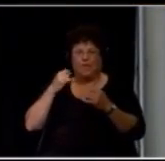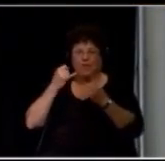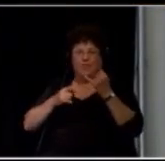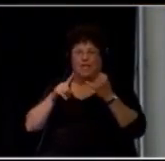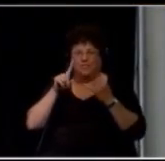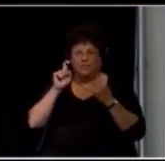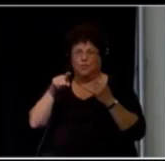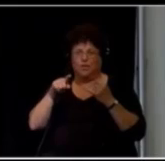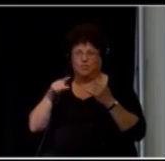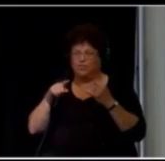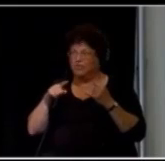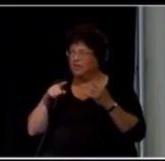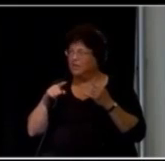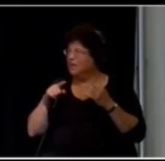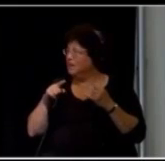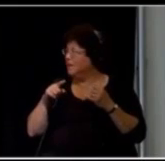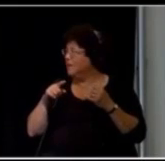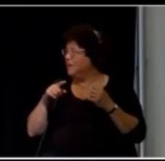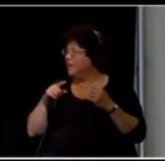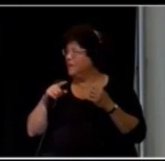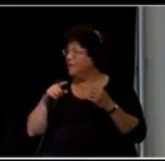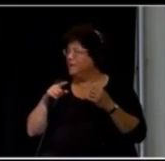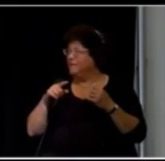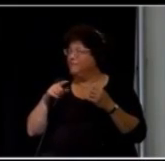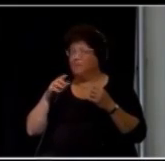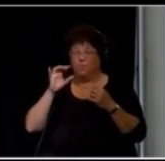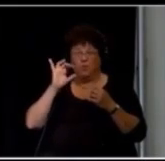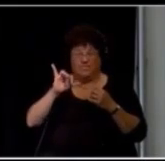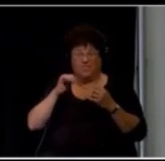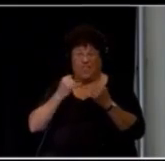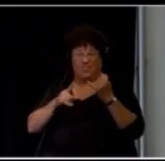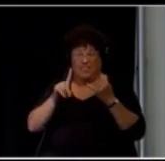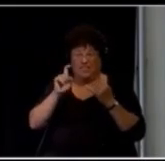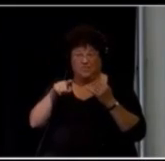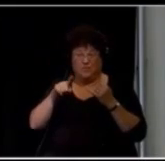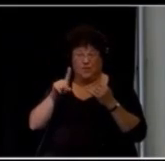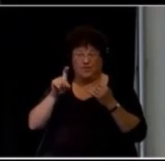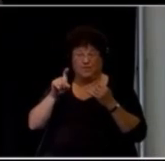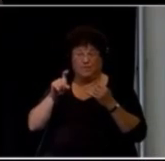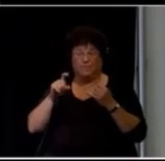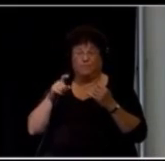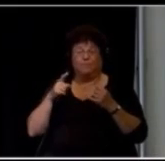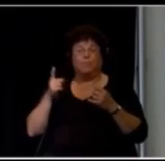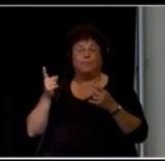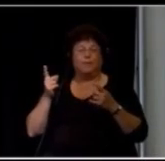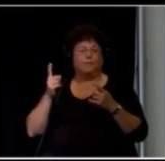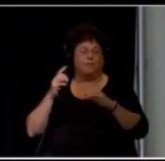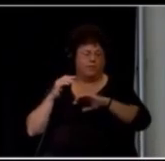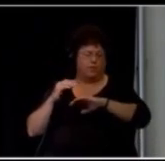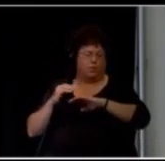last question. All right. Yeah. Was that the last question? You've gone